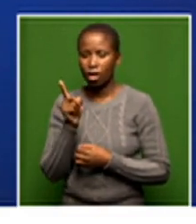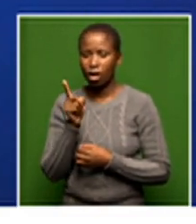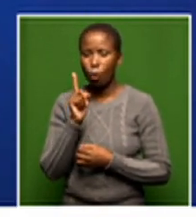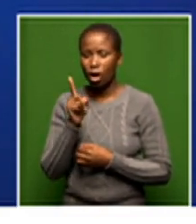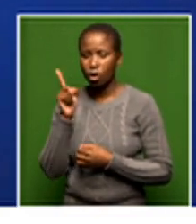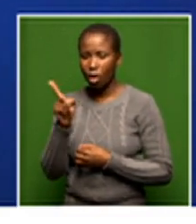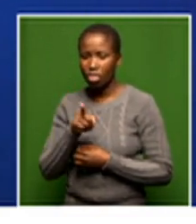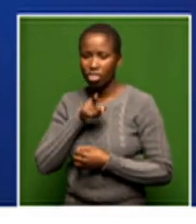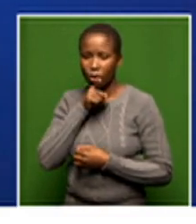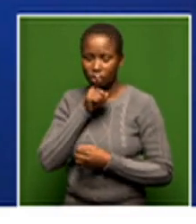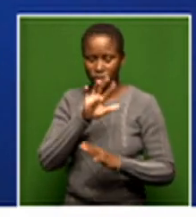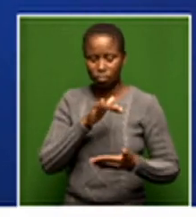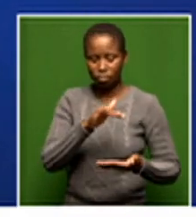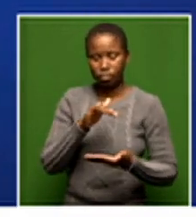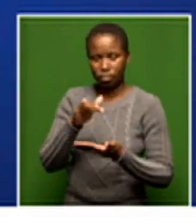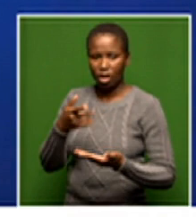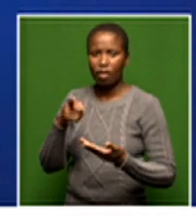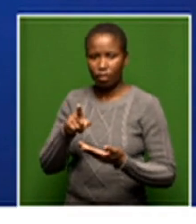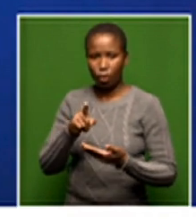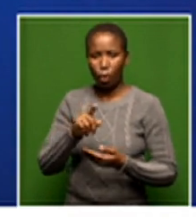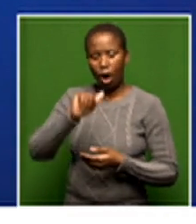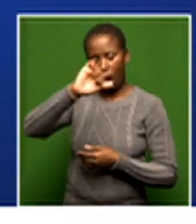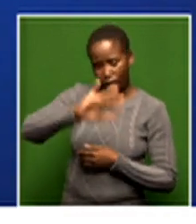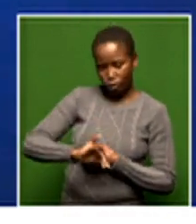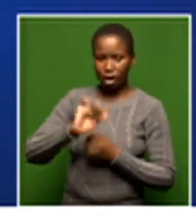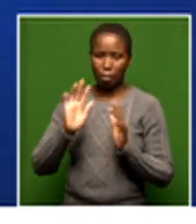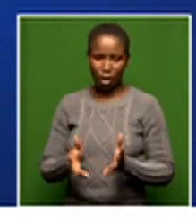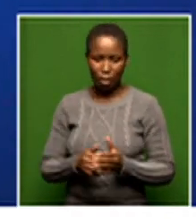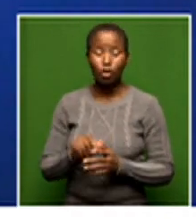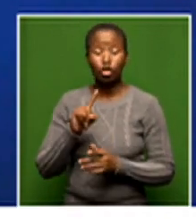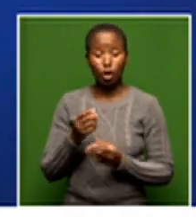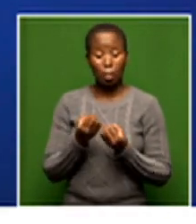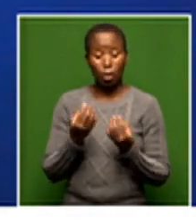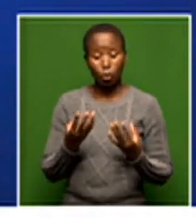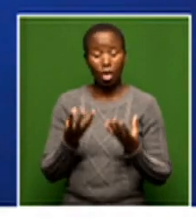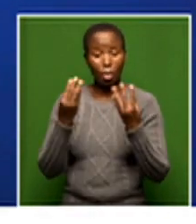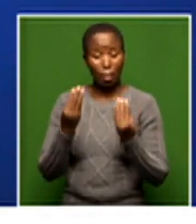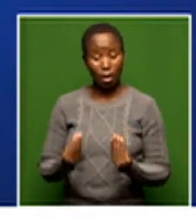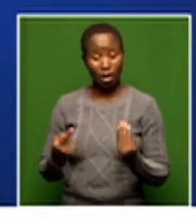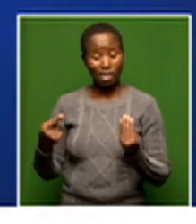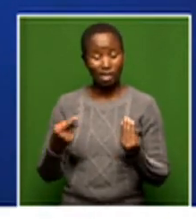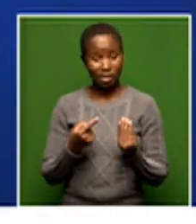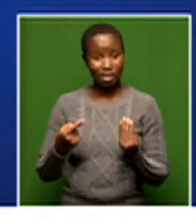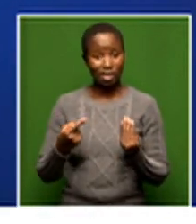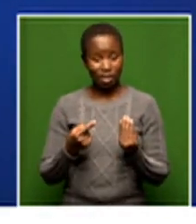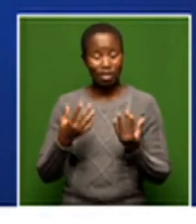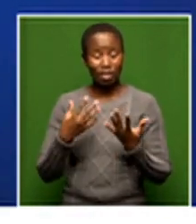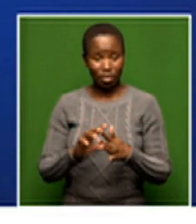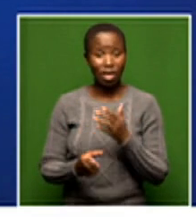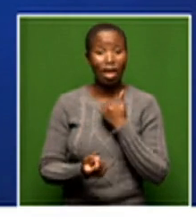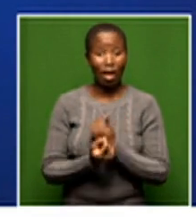111,318 deaths have occurred across Africa. Majority of these deaths have occurred,